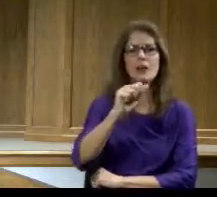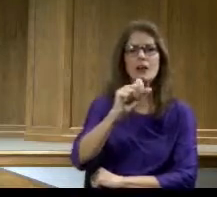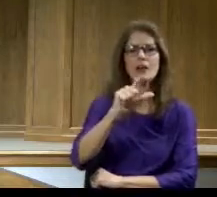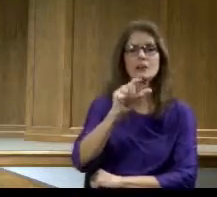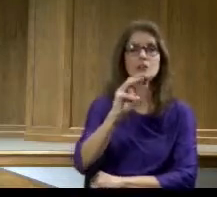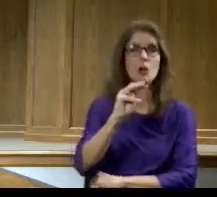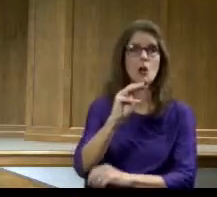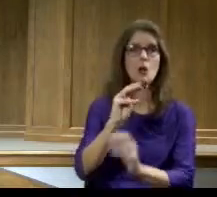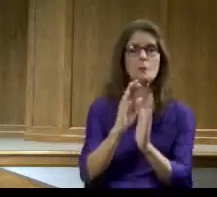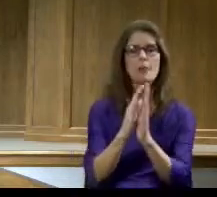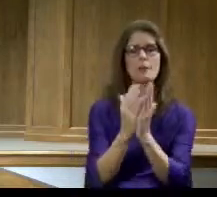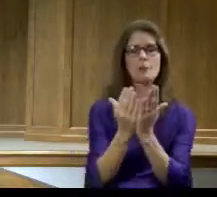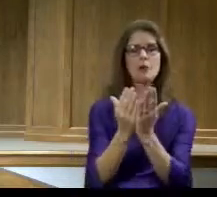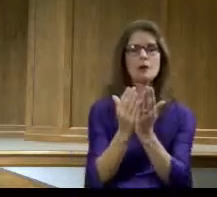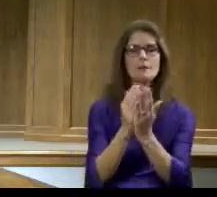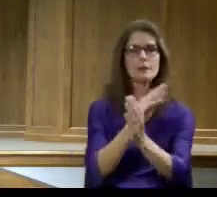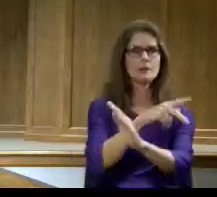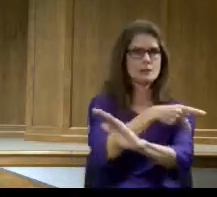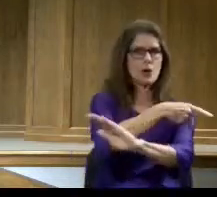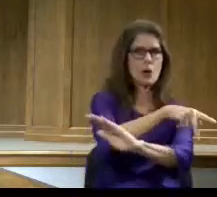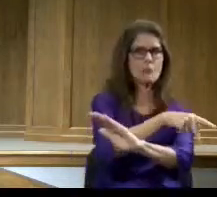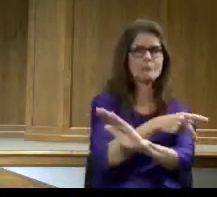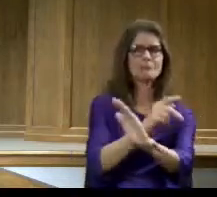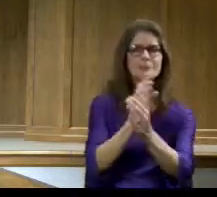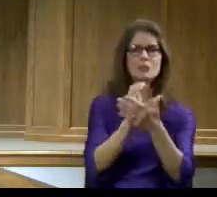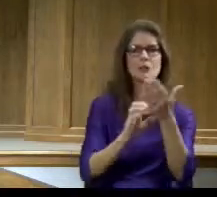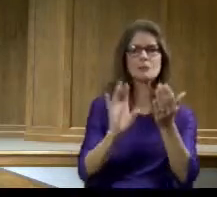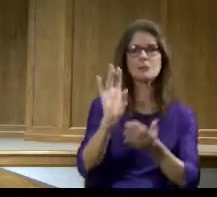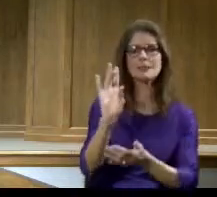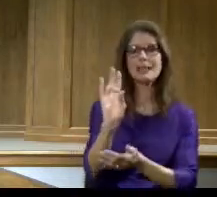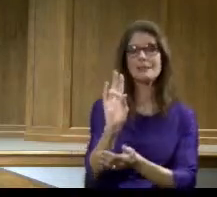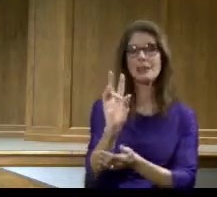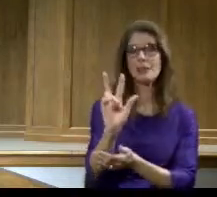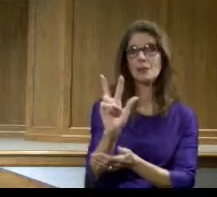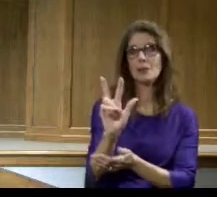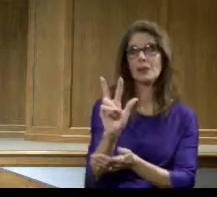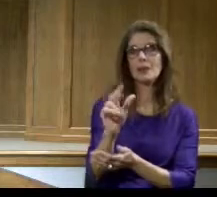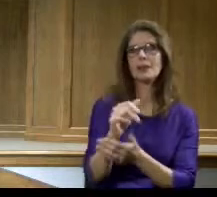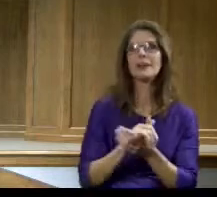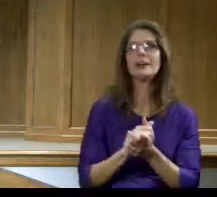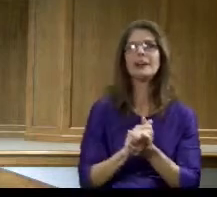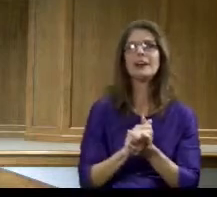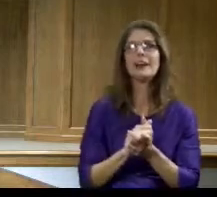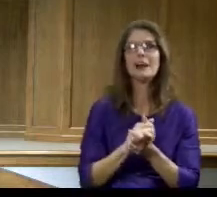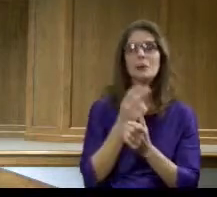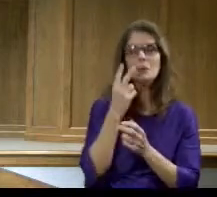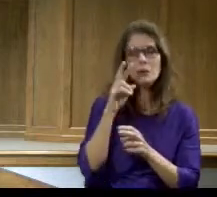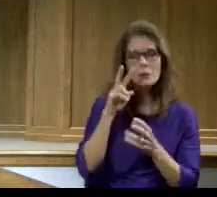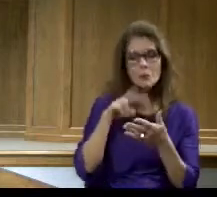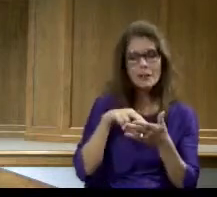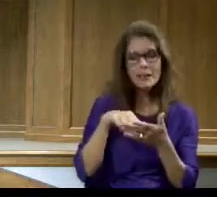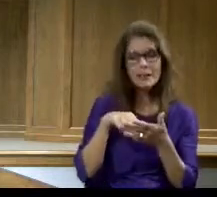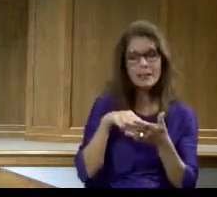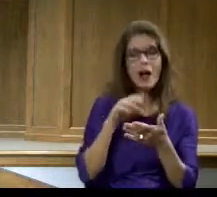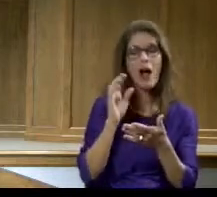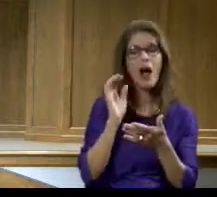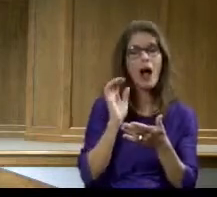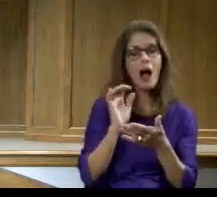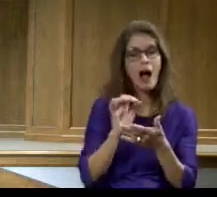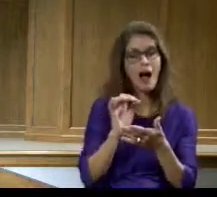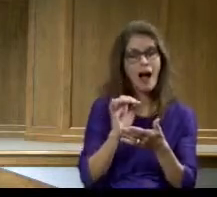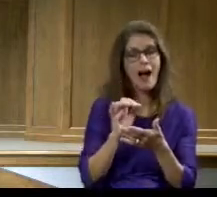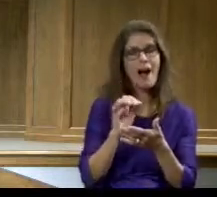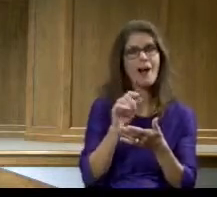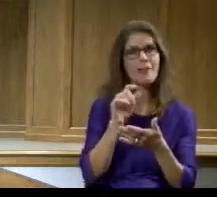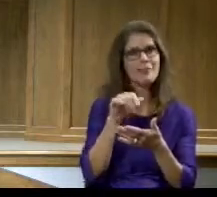I think we find out that those questions are actually pretty old. What I'd like to do is just